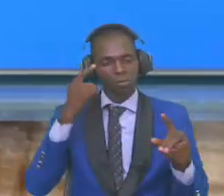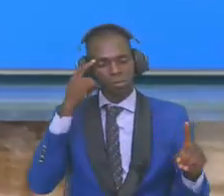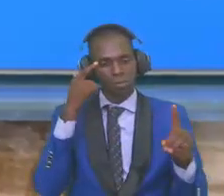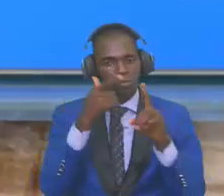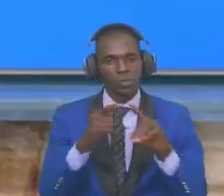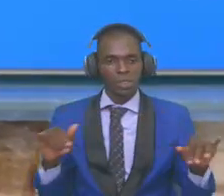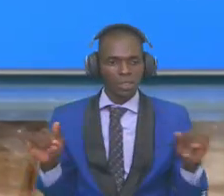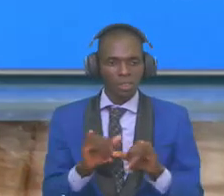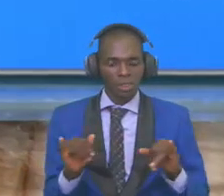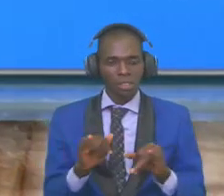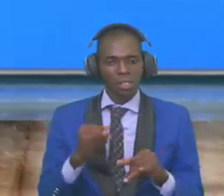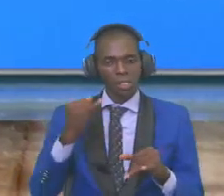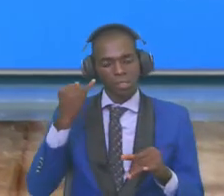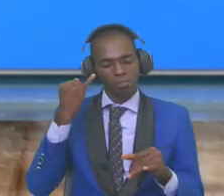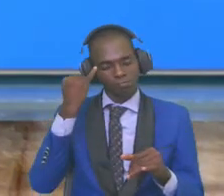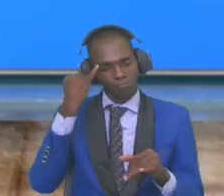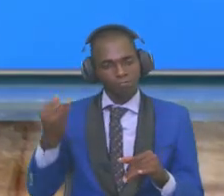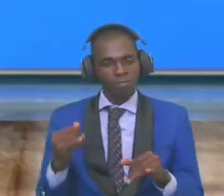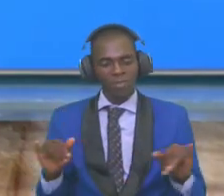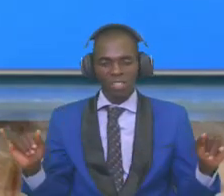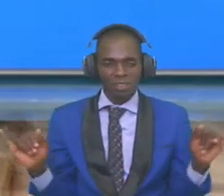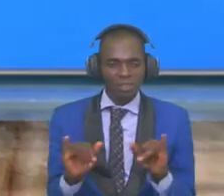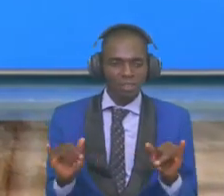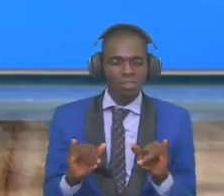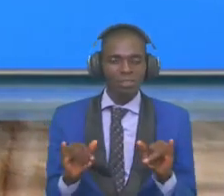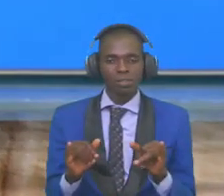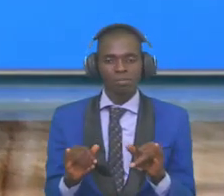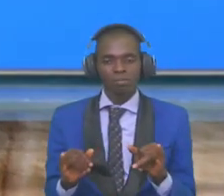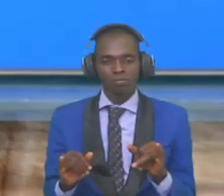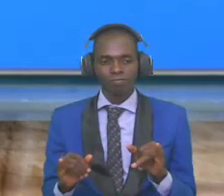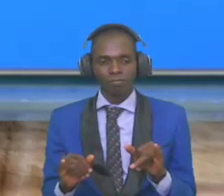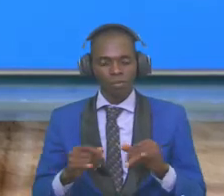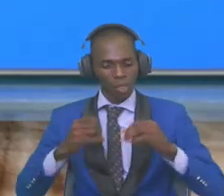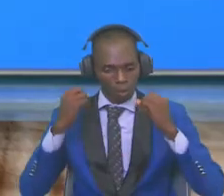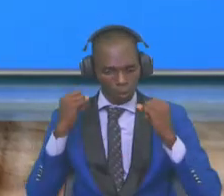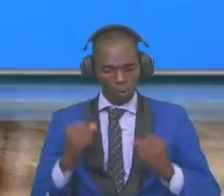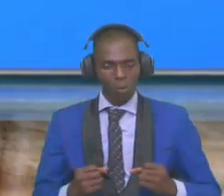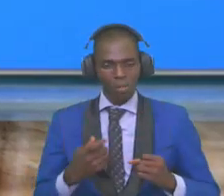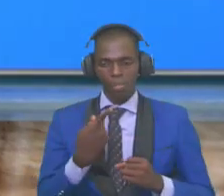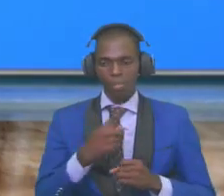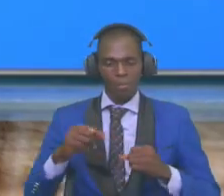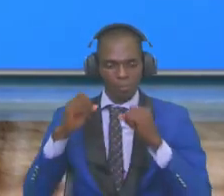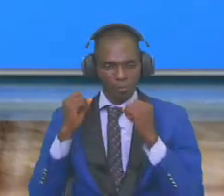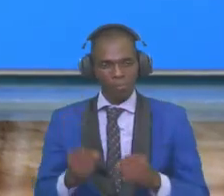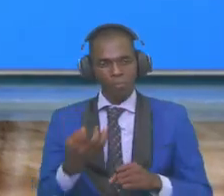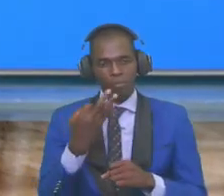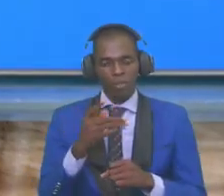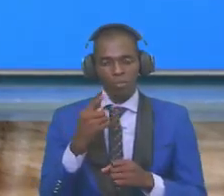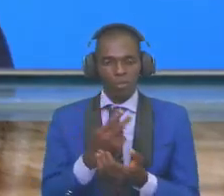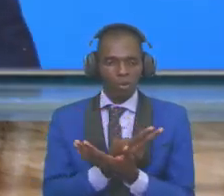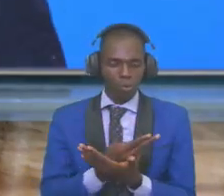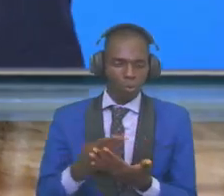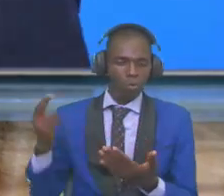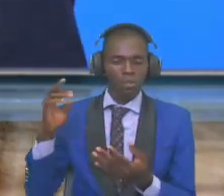the same ideal and the same underlying power, the power of the Holy